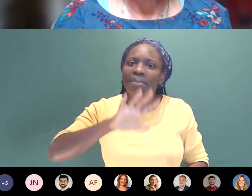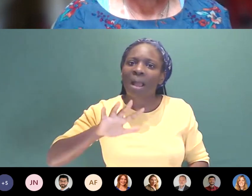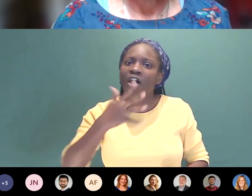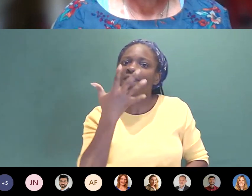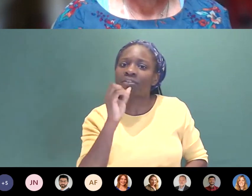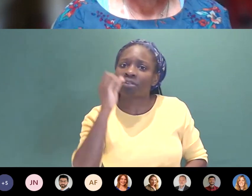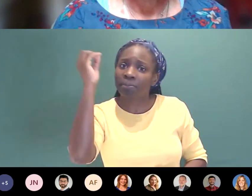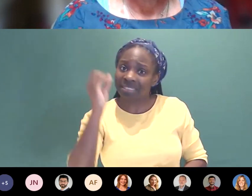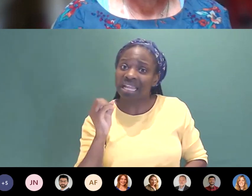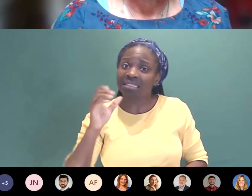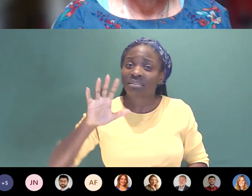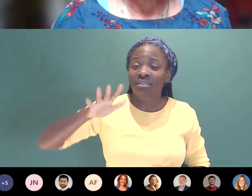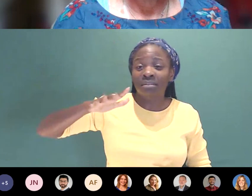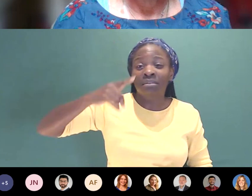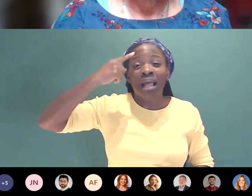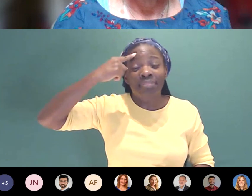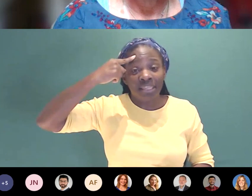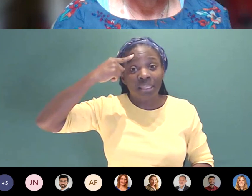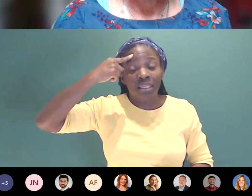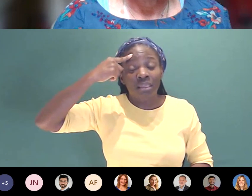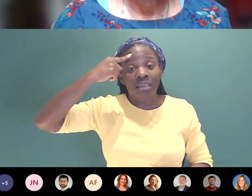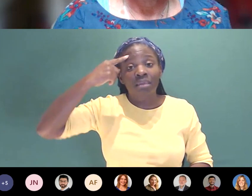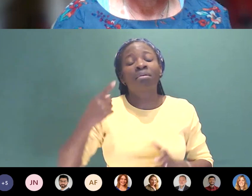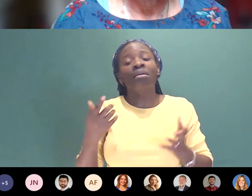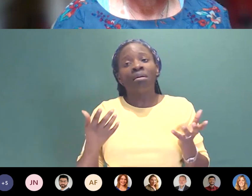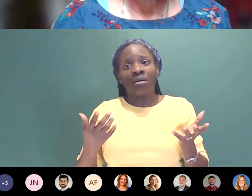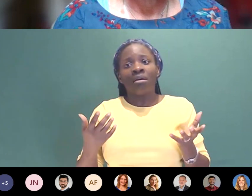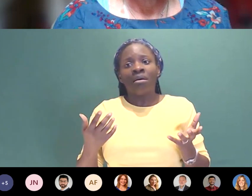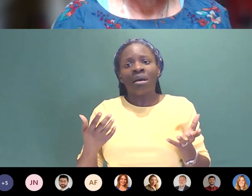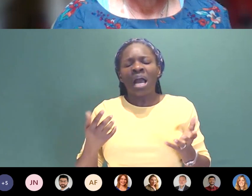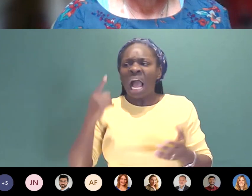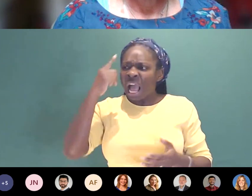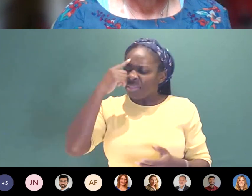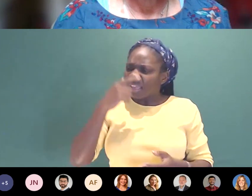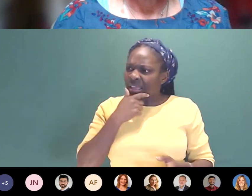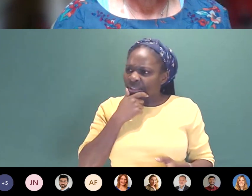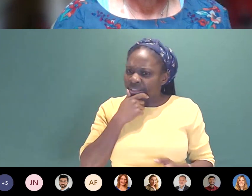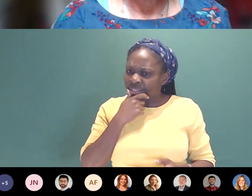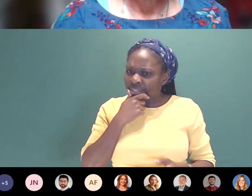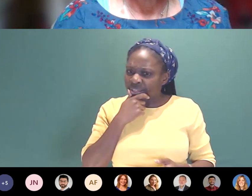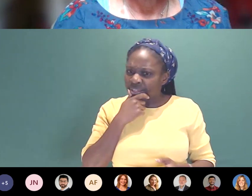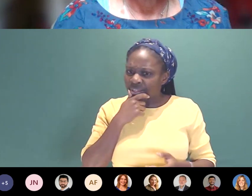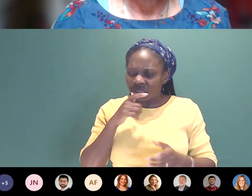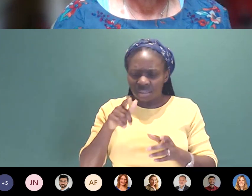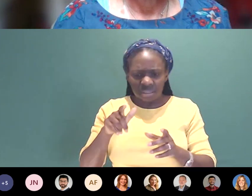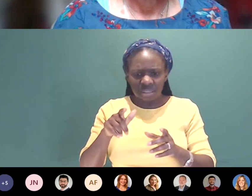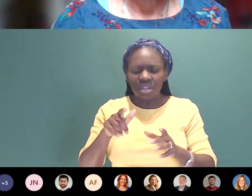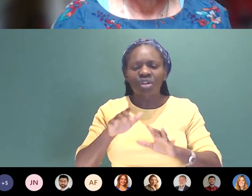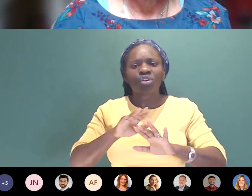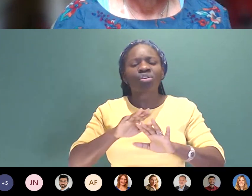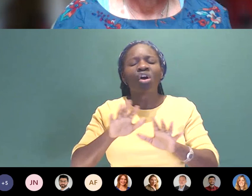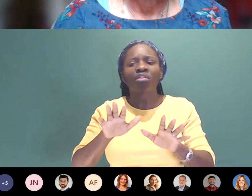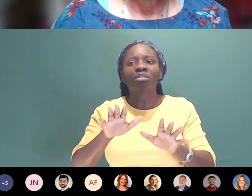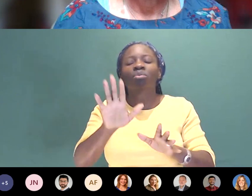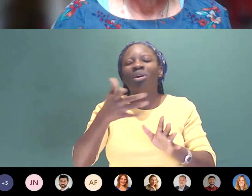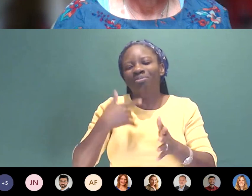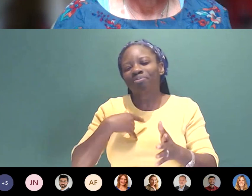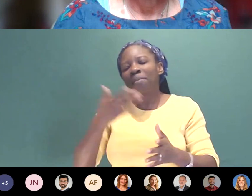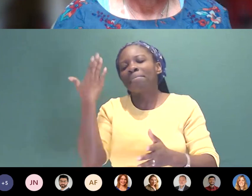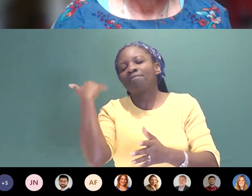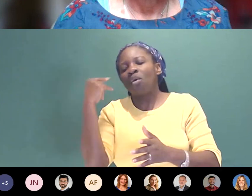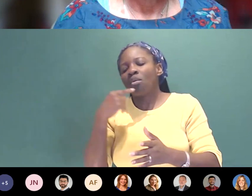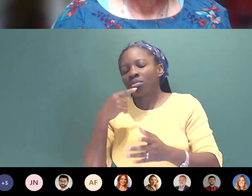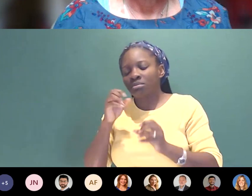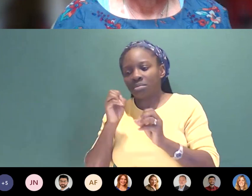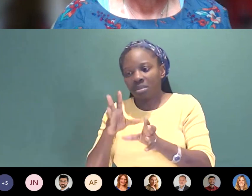anyway. But it was, I think it was, it wasn't what I was trying to say earlier is